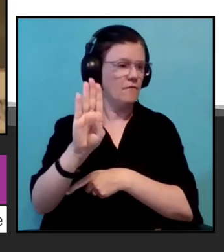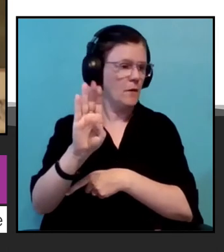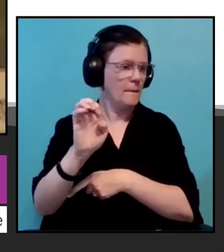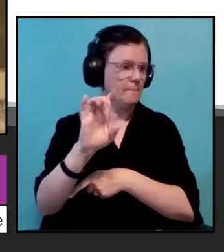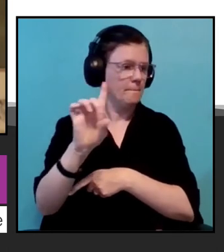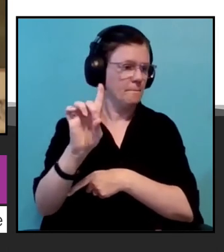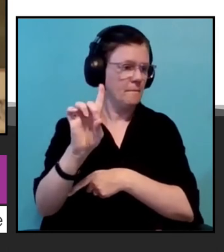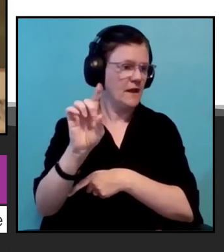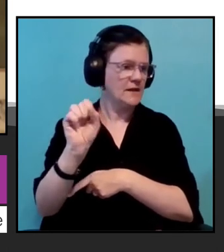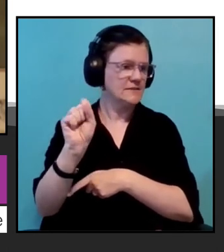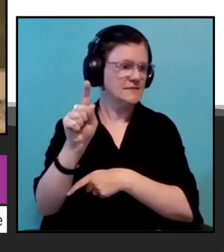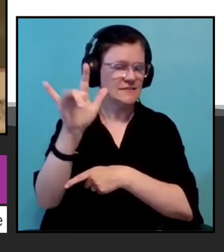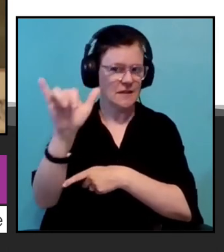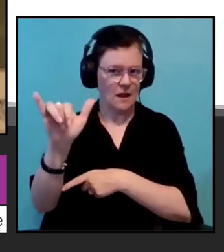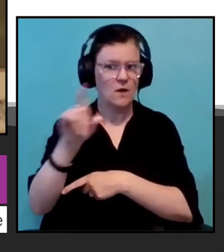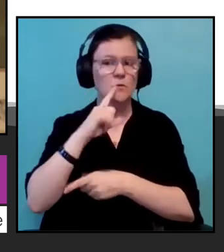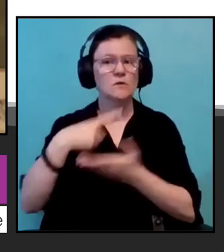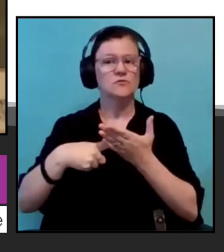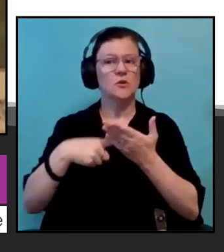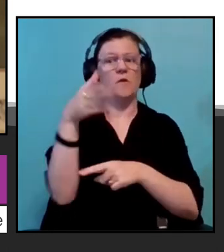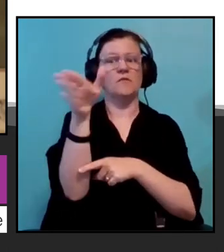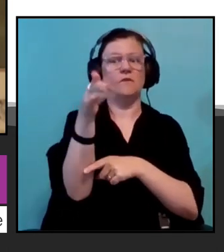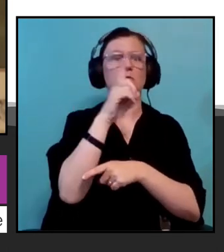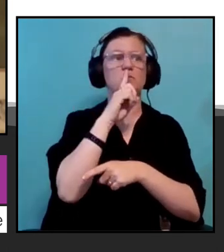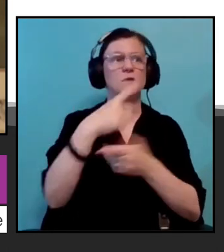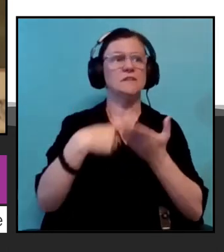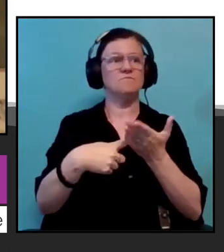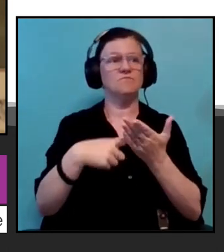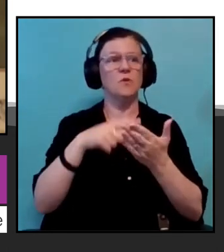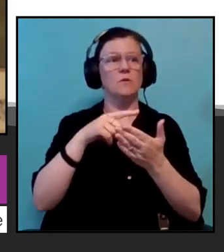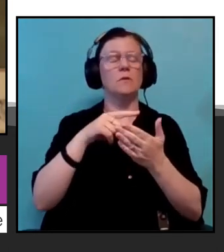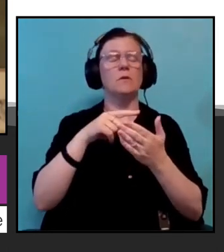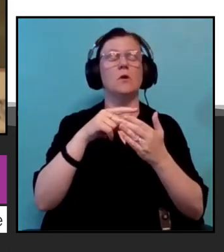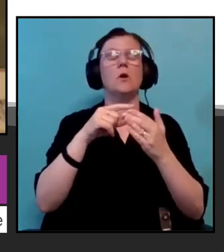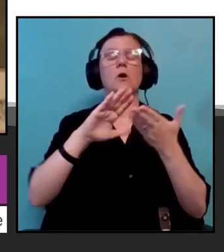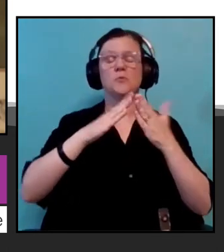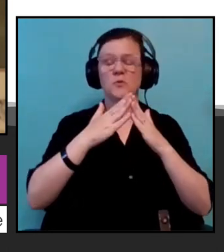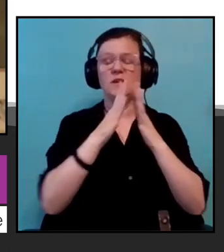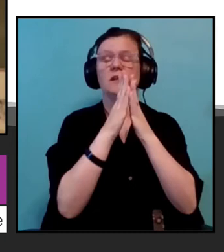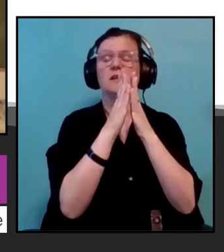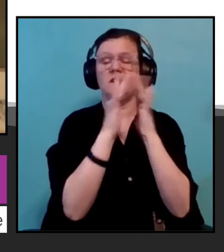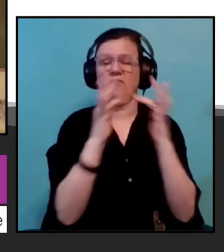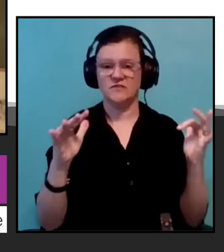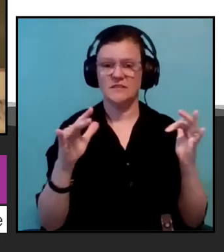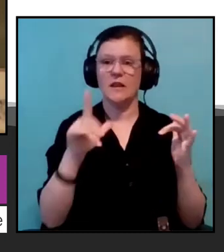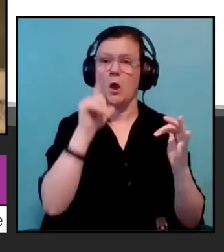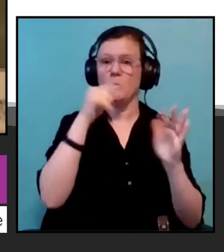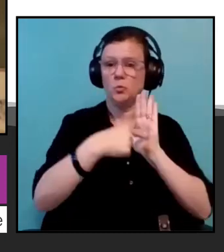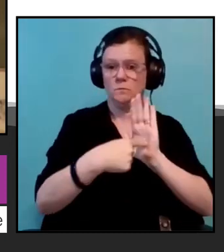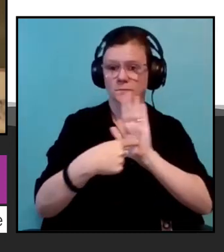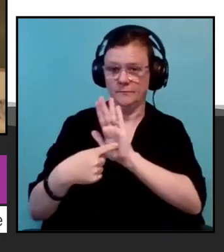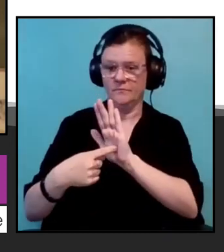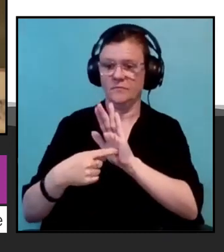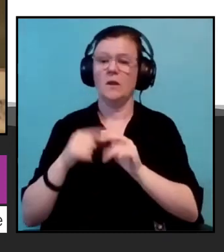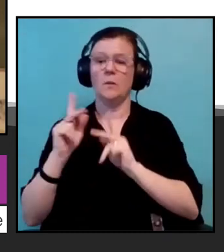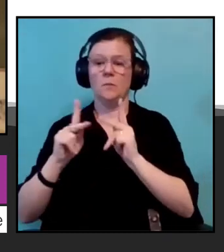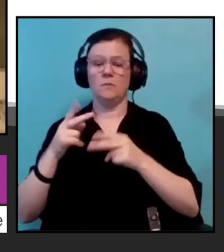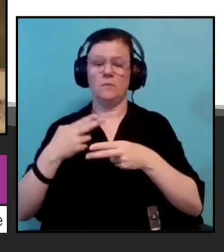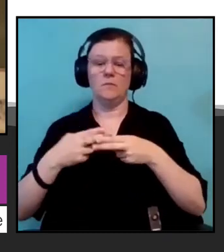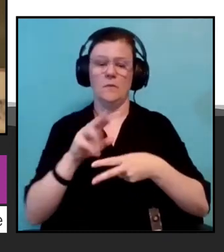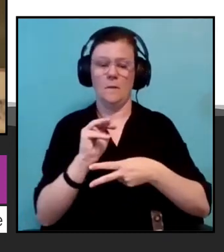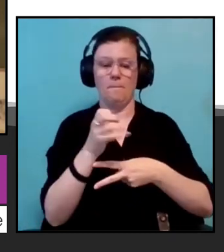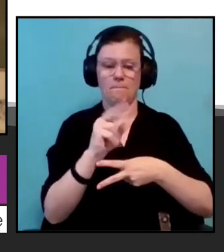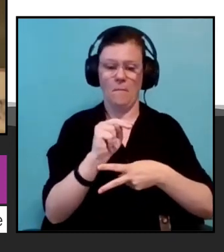flag as a cultural device that speaks to community diversity and representation. The artists who designed this activation are Mon